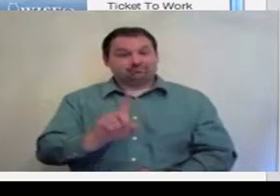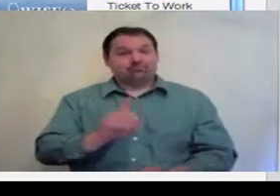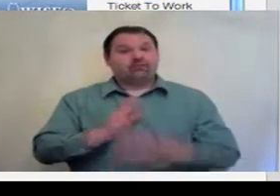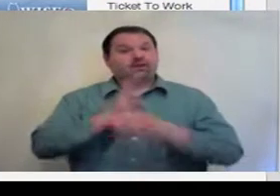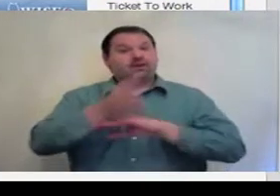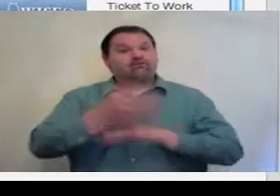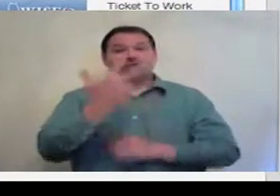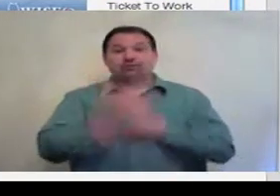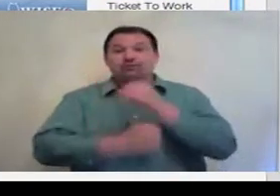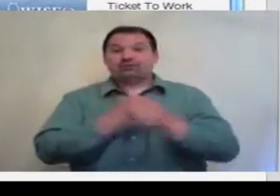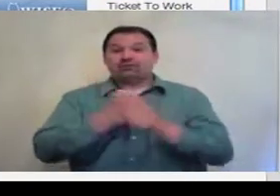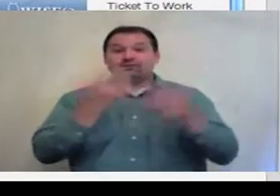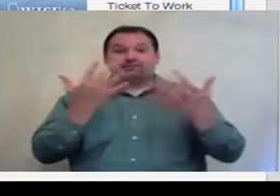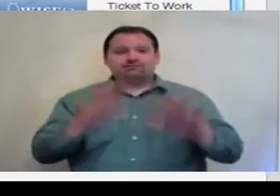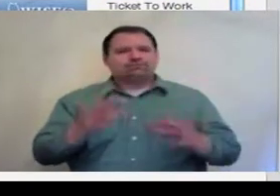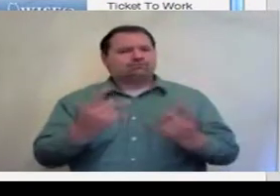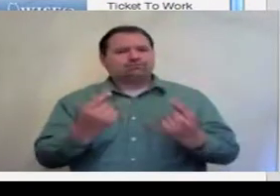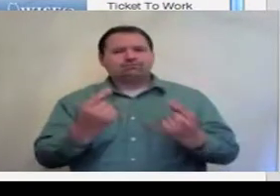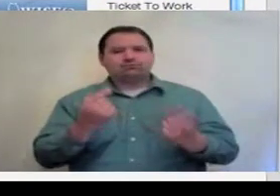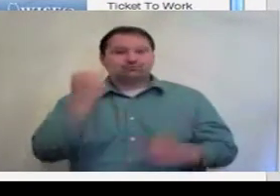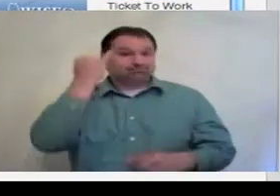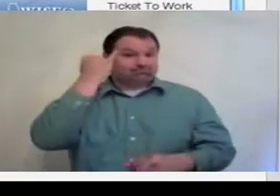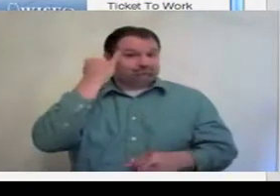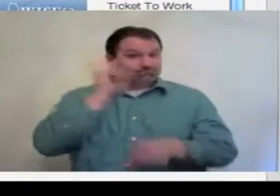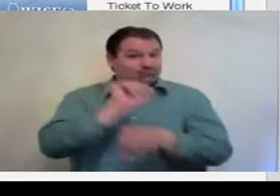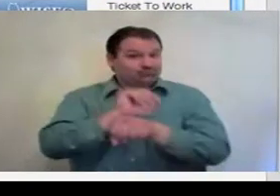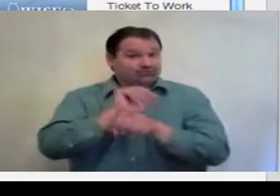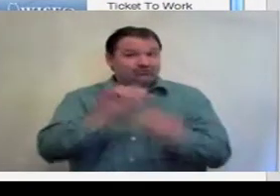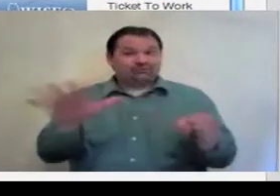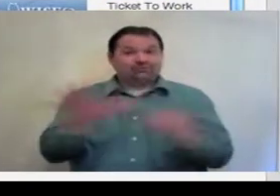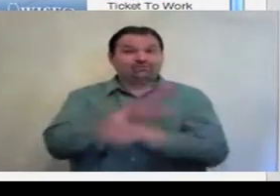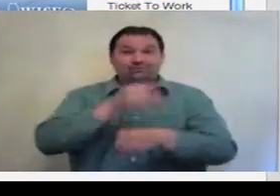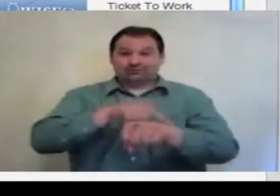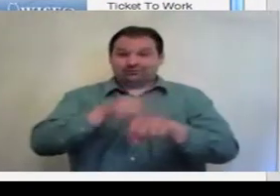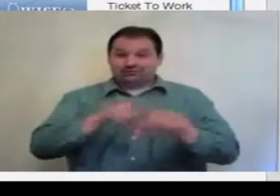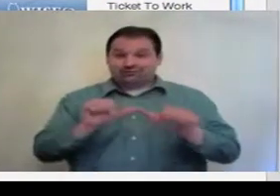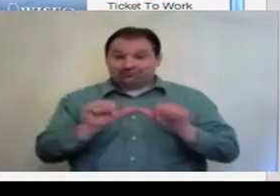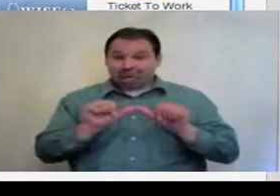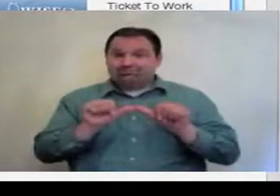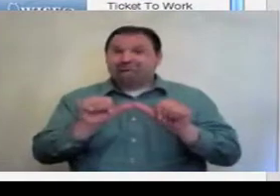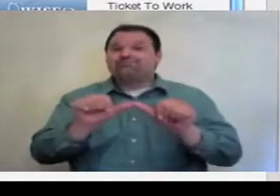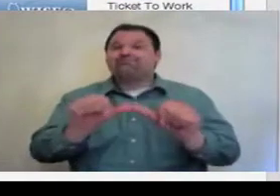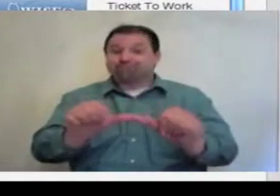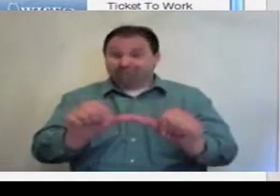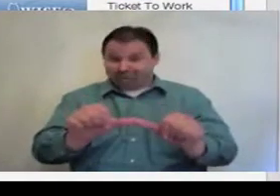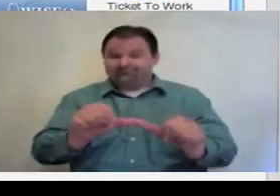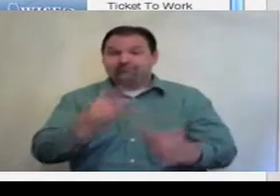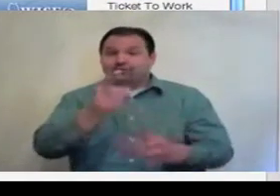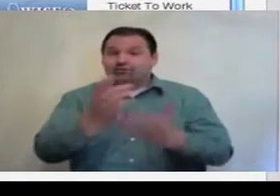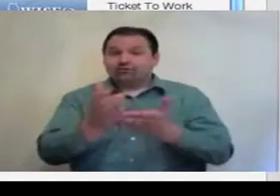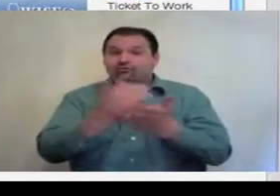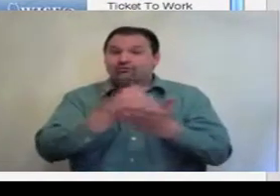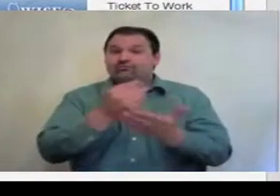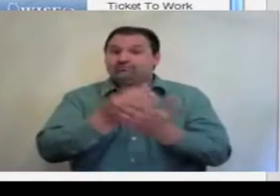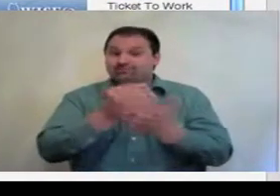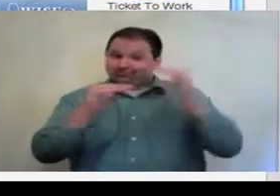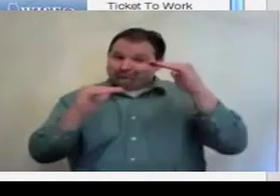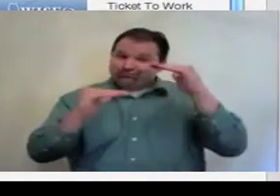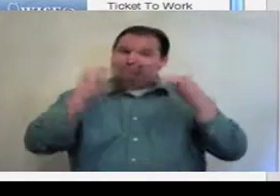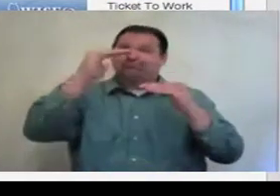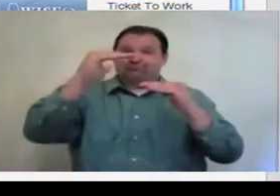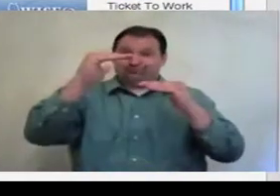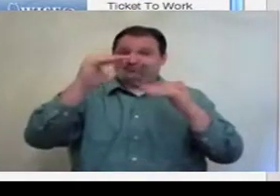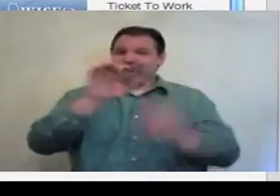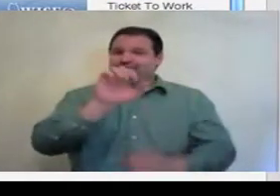that 3-year period, what happens is that if you keep working and say you go back full time, you're earning above SGA,